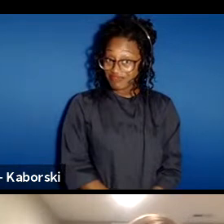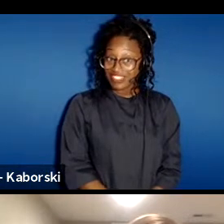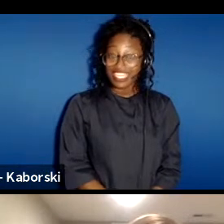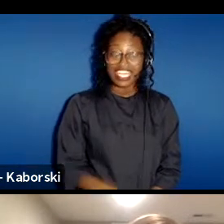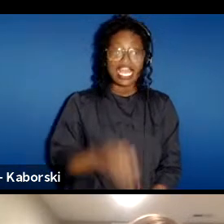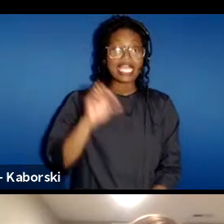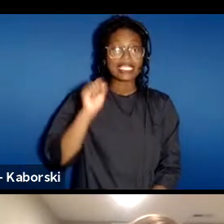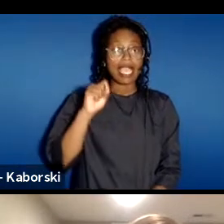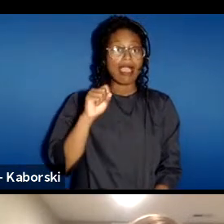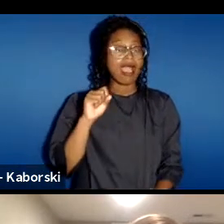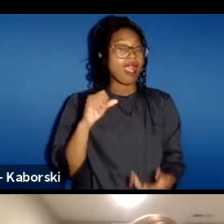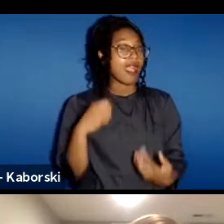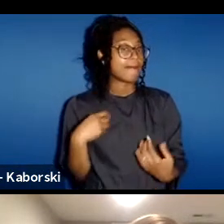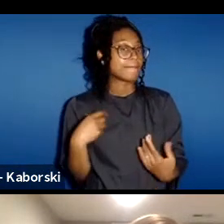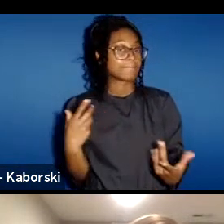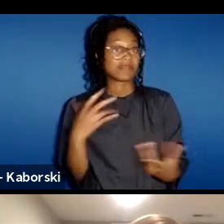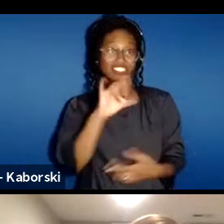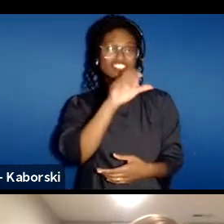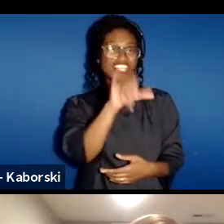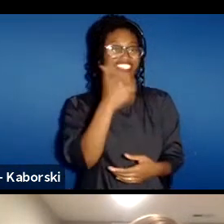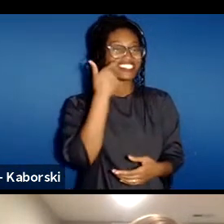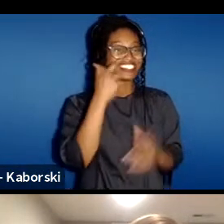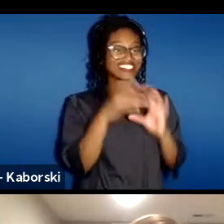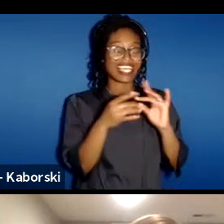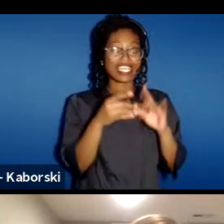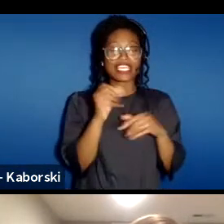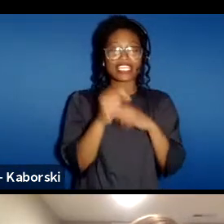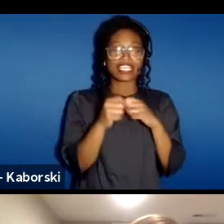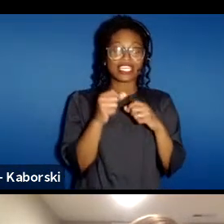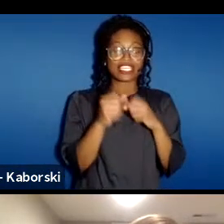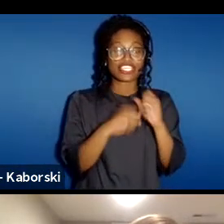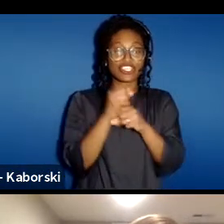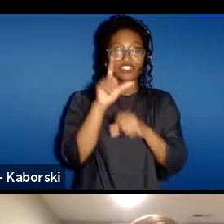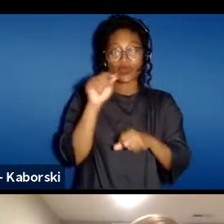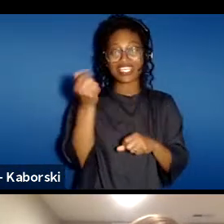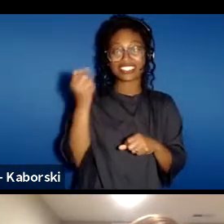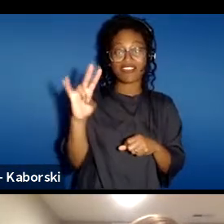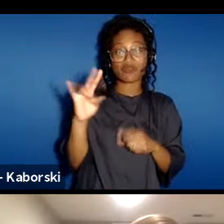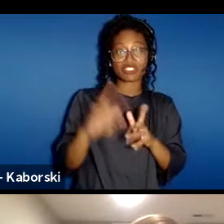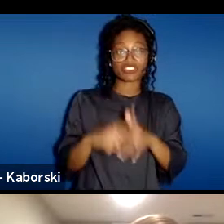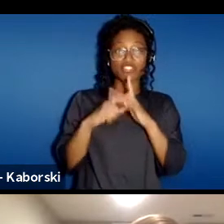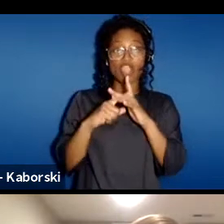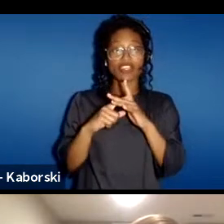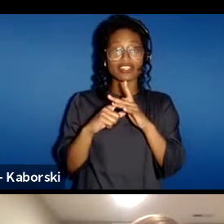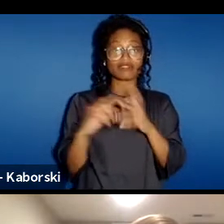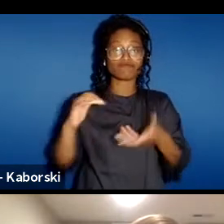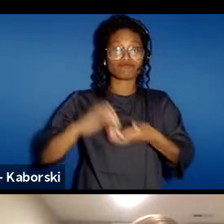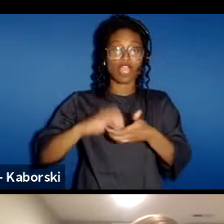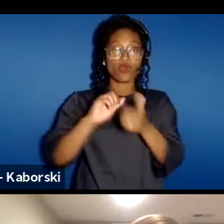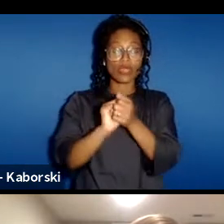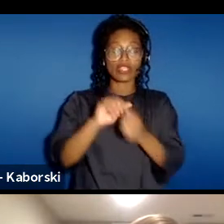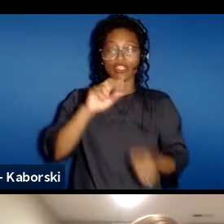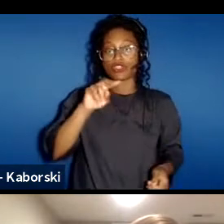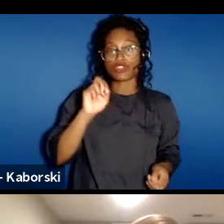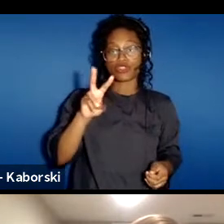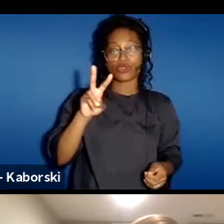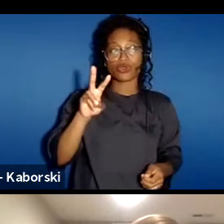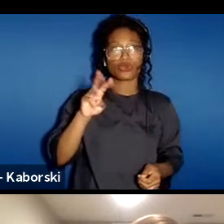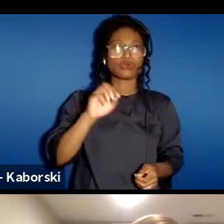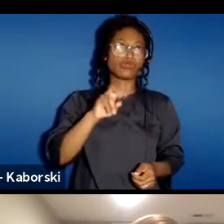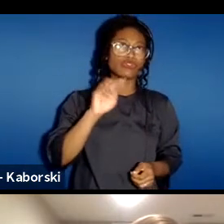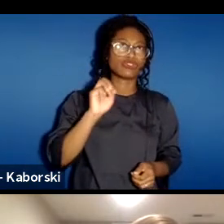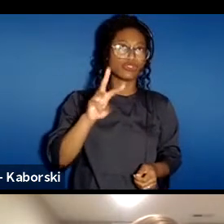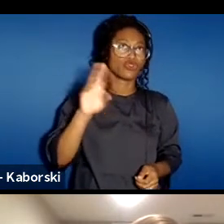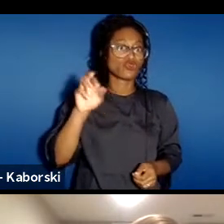Yeah, Jay mentioned the date 2017. We started working with New Riff. If I rewind maybe a